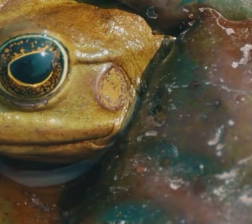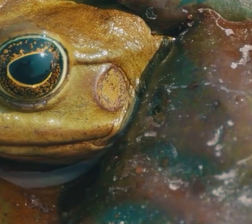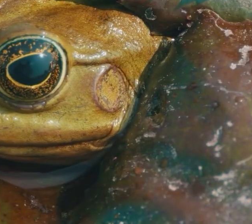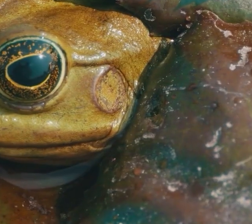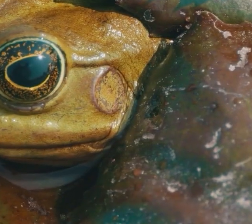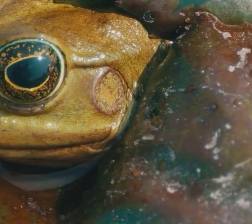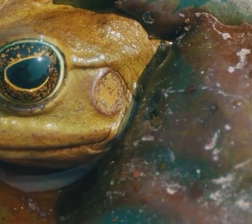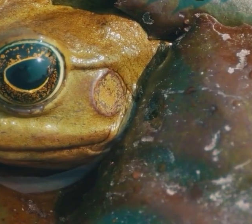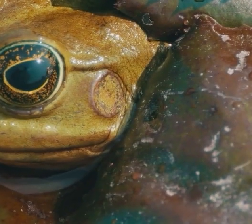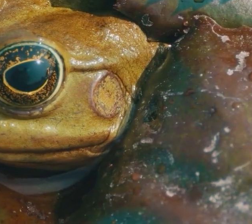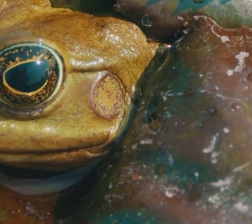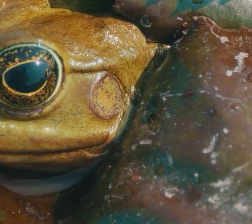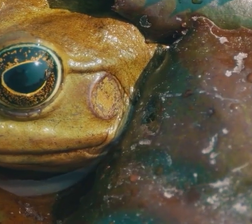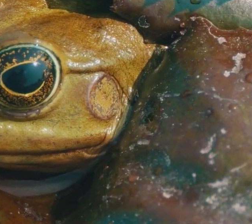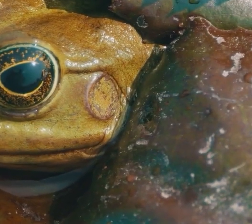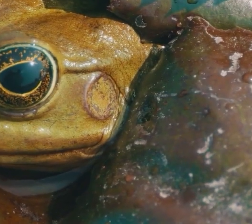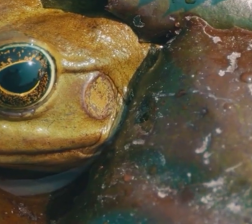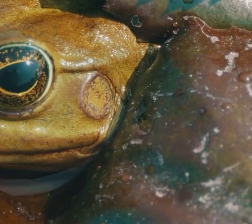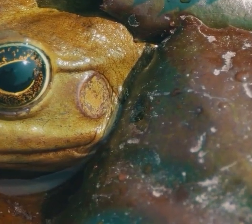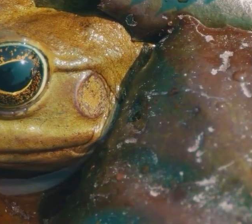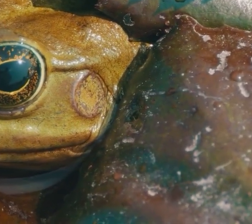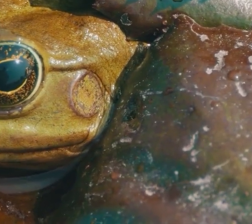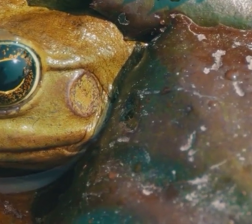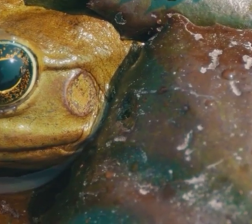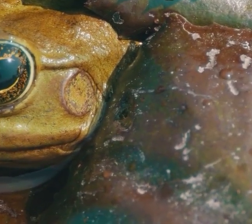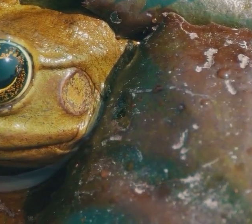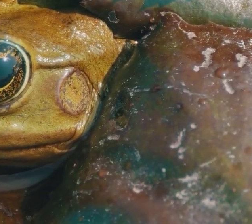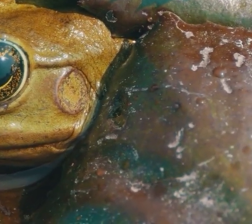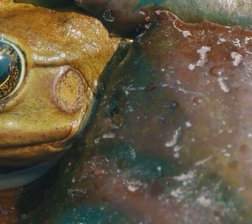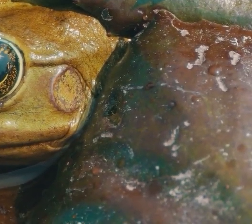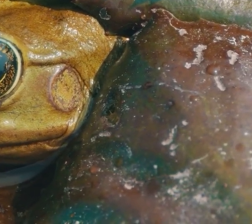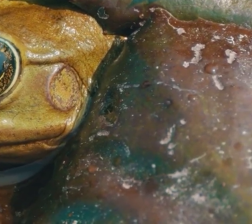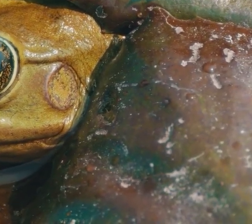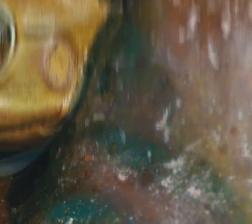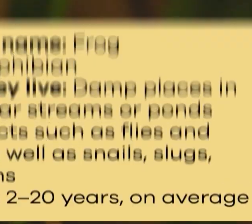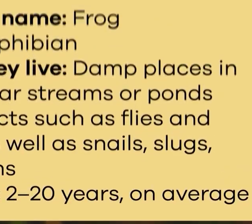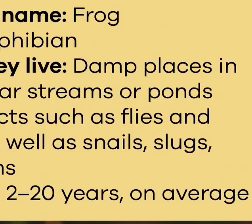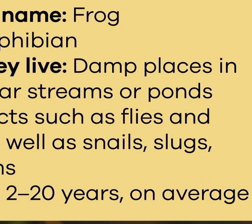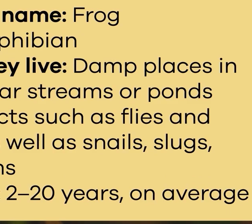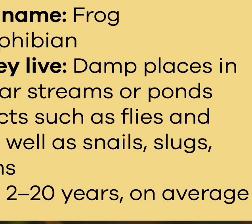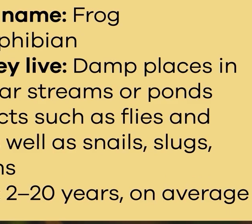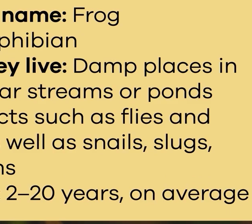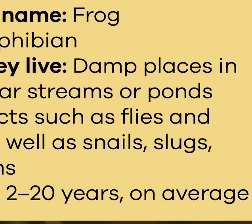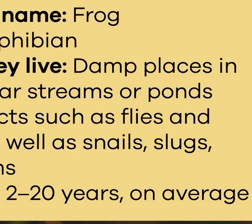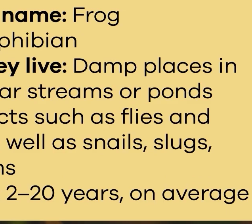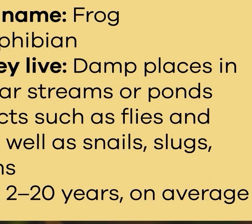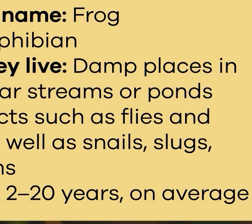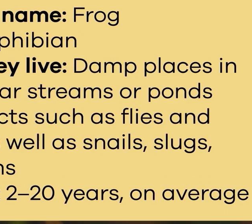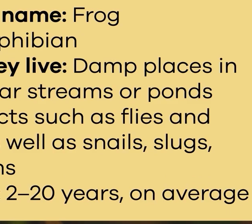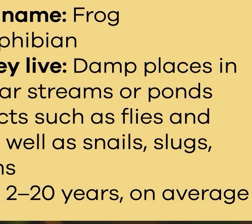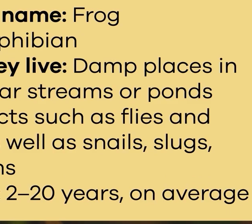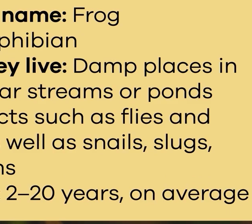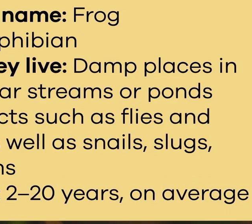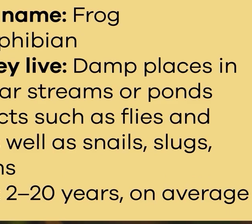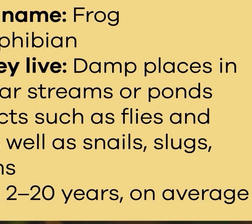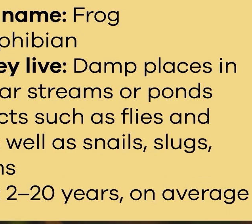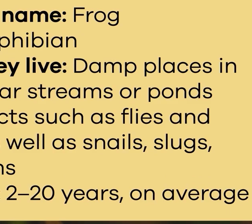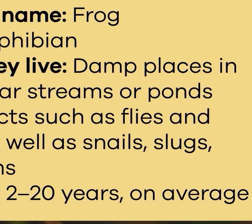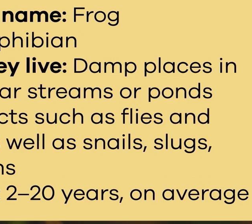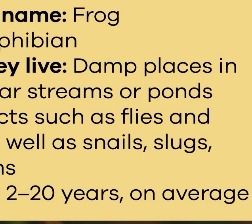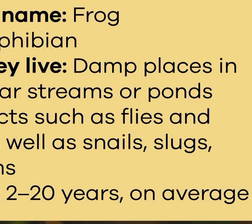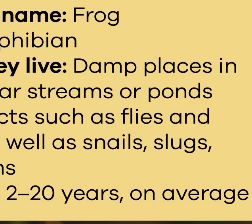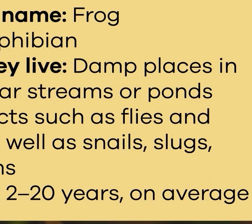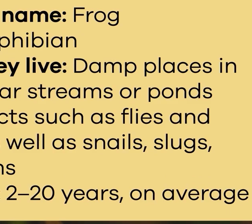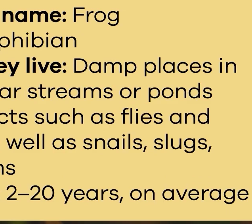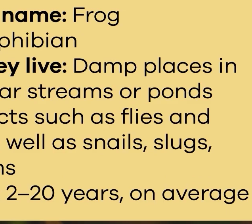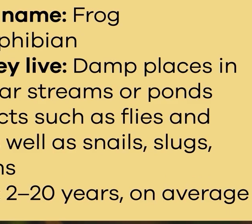Frogs are one of the most common animal species on the planet. Scientists believe frogs have been around for a